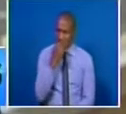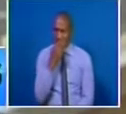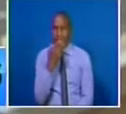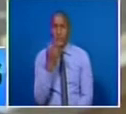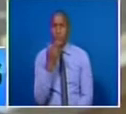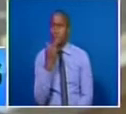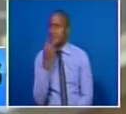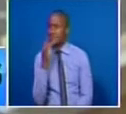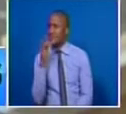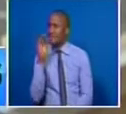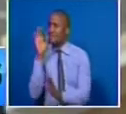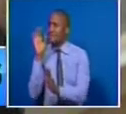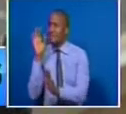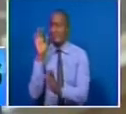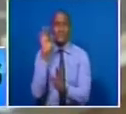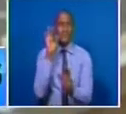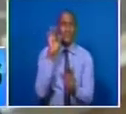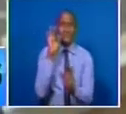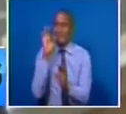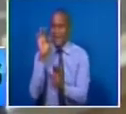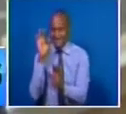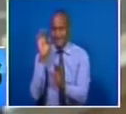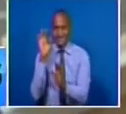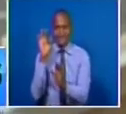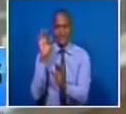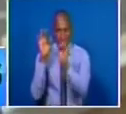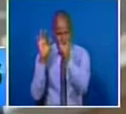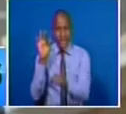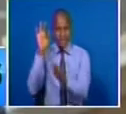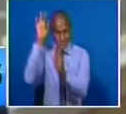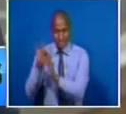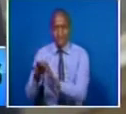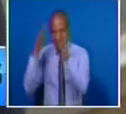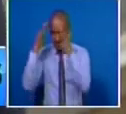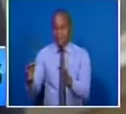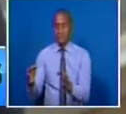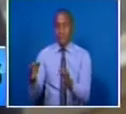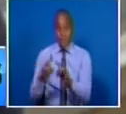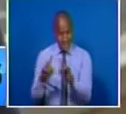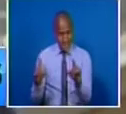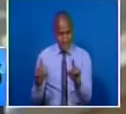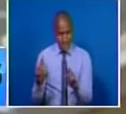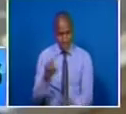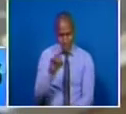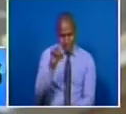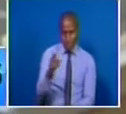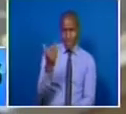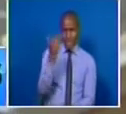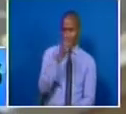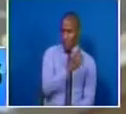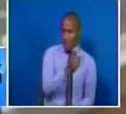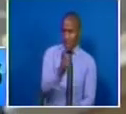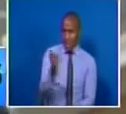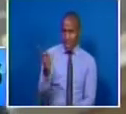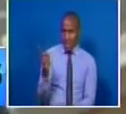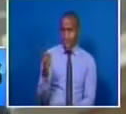about what does it mean, you know? So it will make a difference. But going back to the question that you asked everybody, so